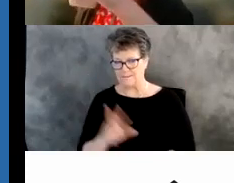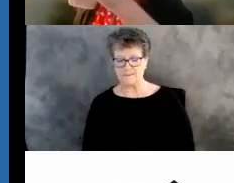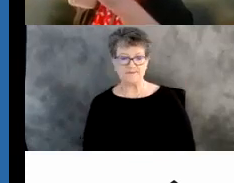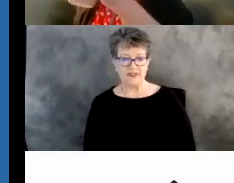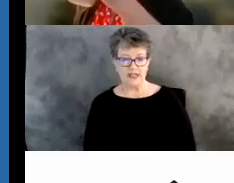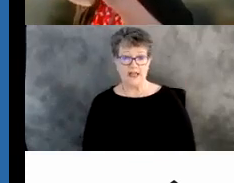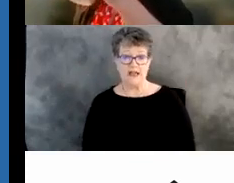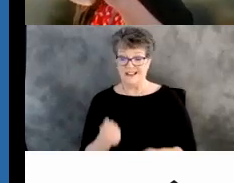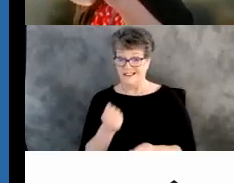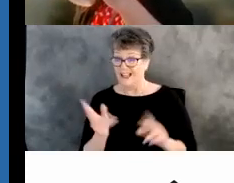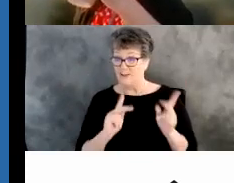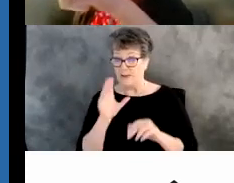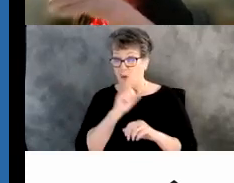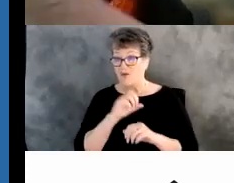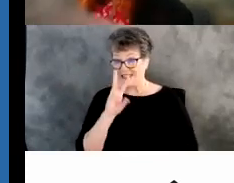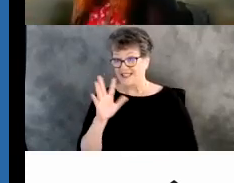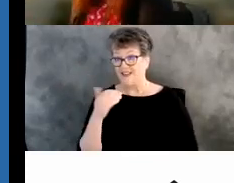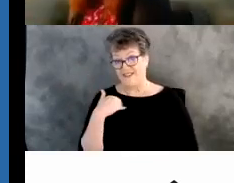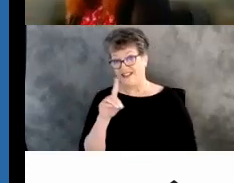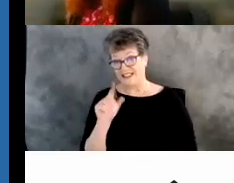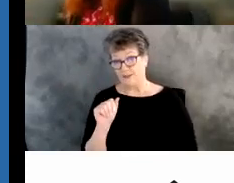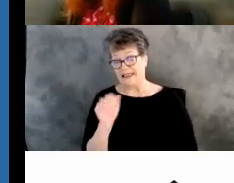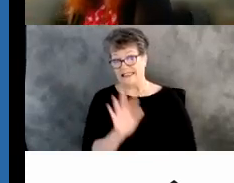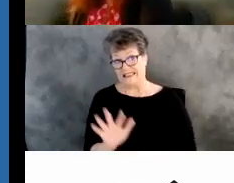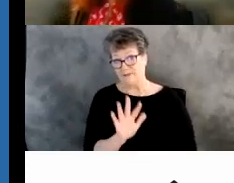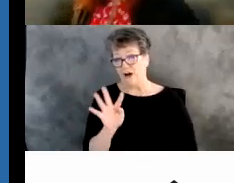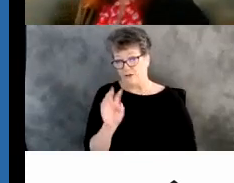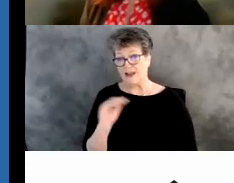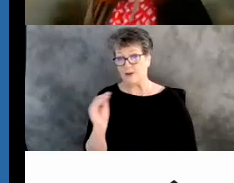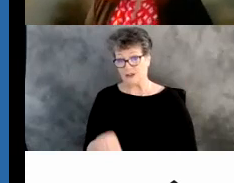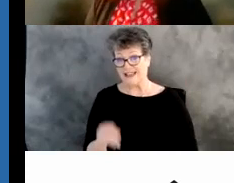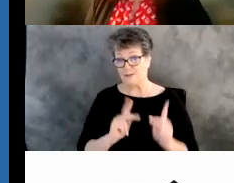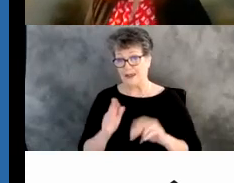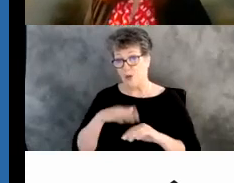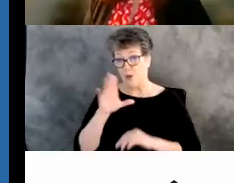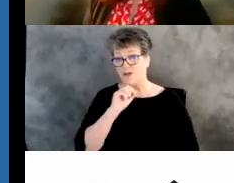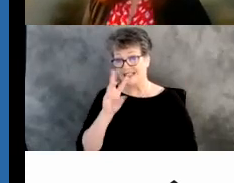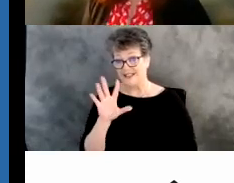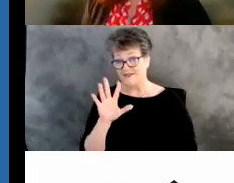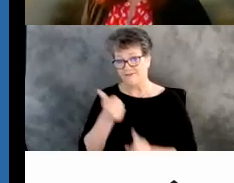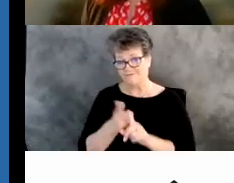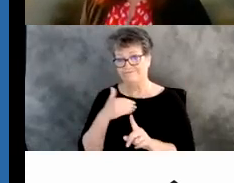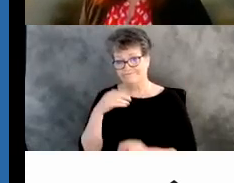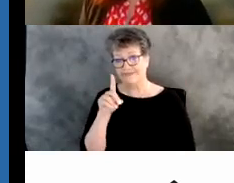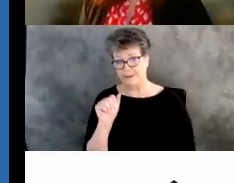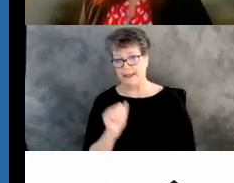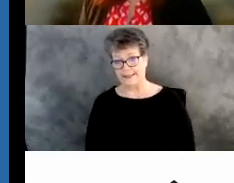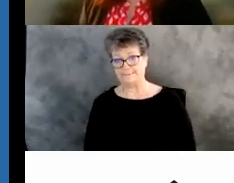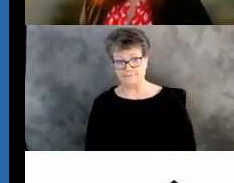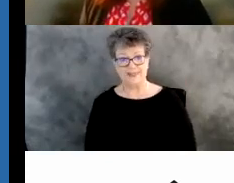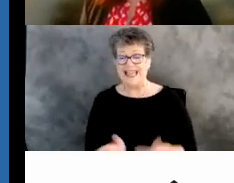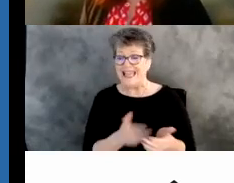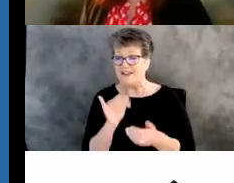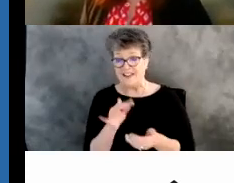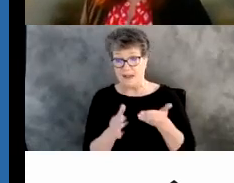quite a few people over 65 have a disability. It's estimated over 40% of people over 65 have some kind of disability, even if they may